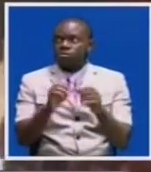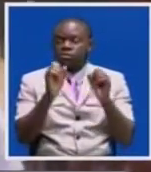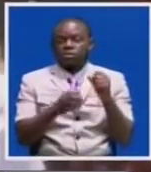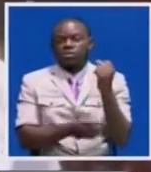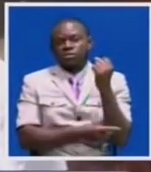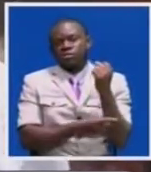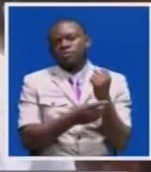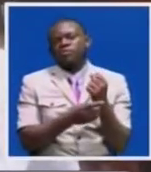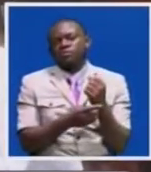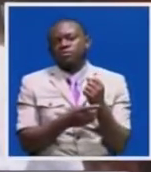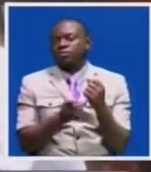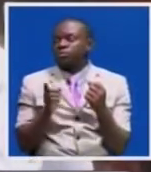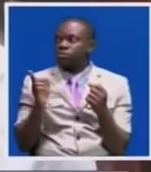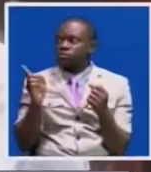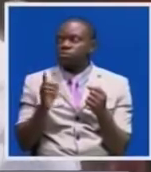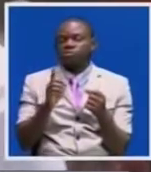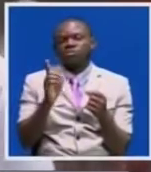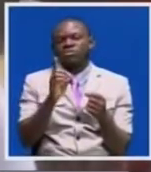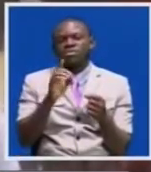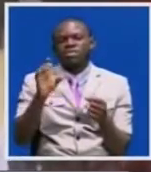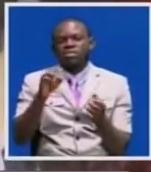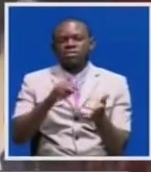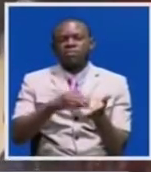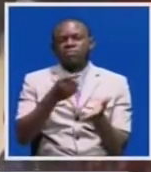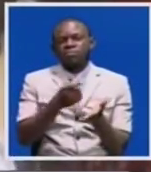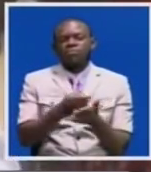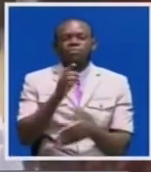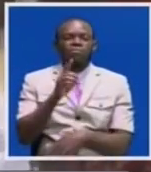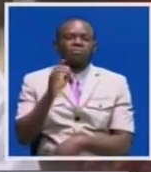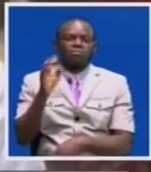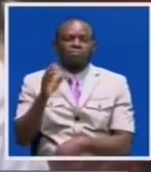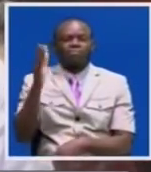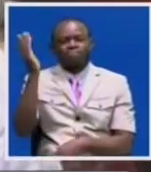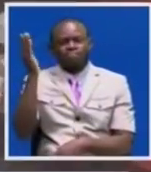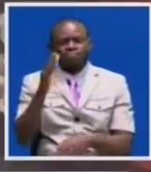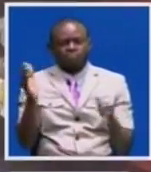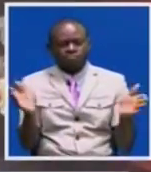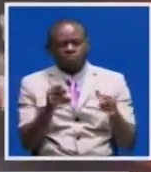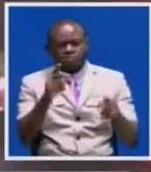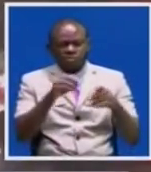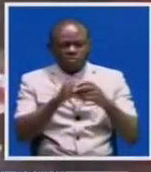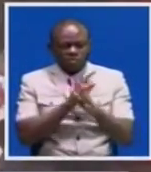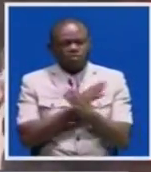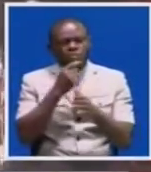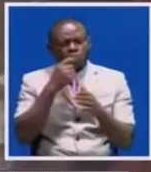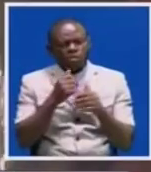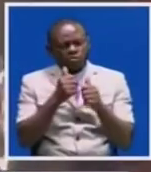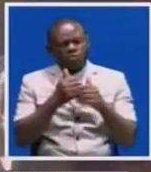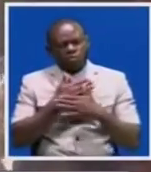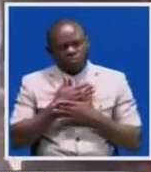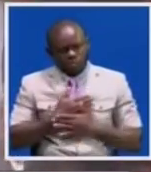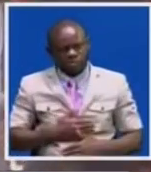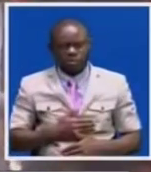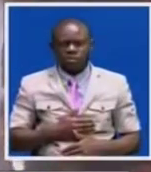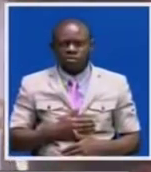Mansa District Commissioner James Nyenjele implored all Zambians to maintain peace for the good of the country. Meanwhile, Mansa District Freedom Fighters